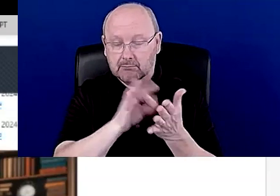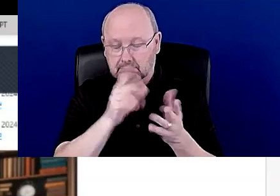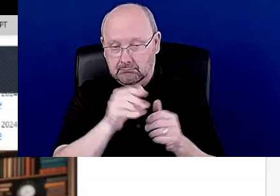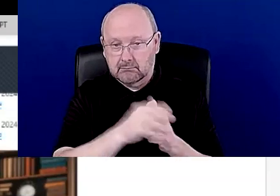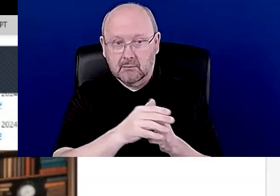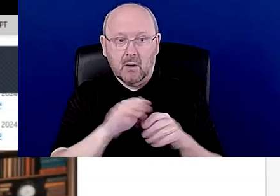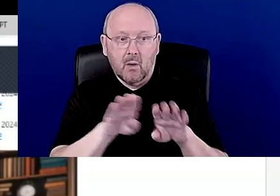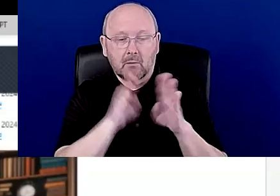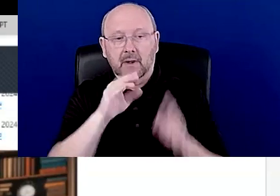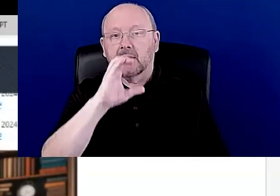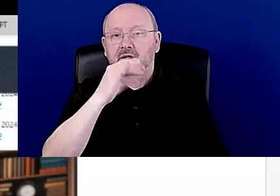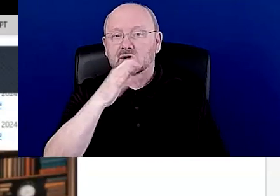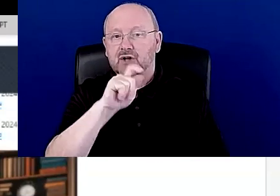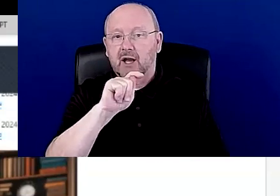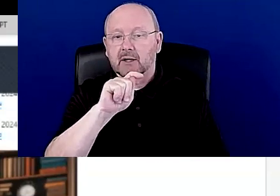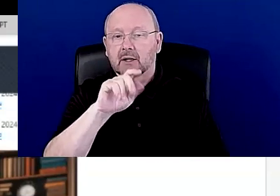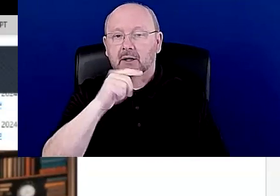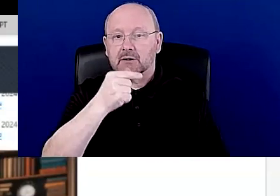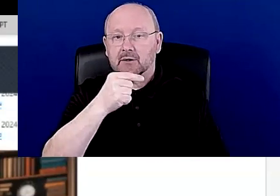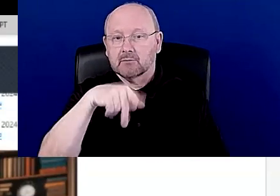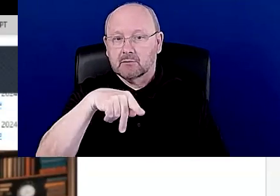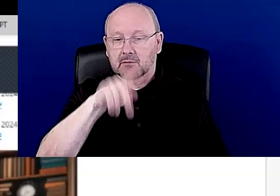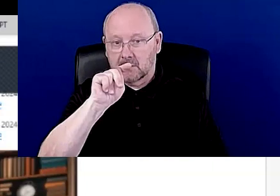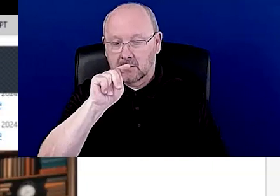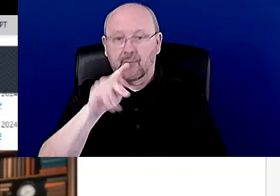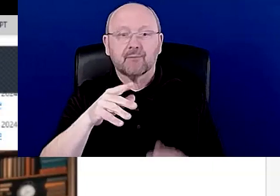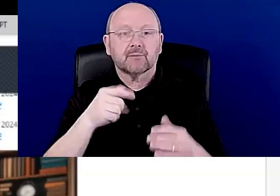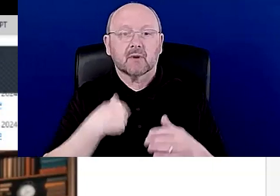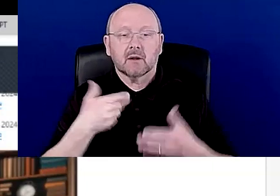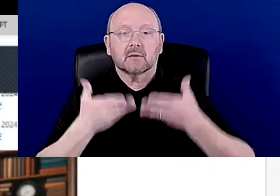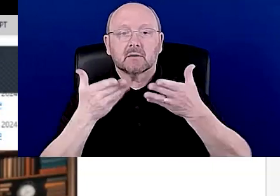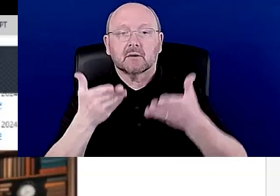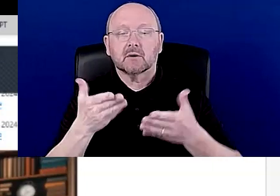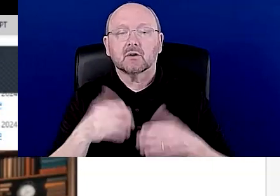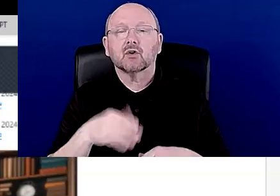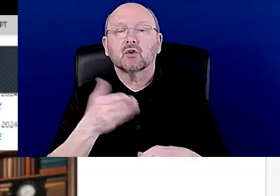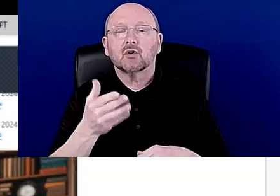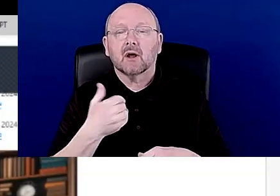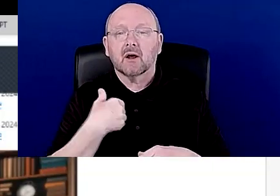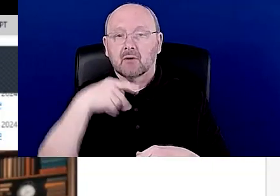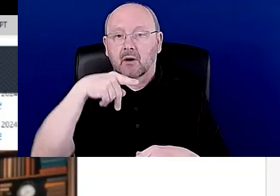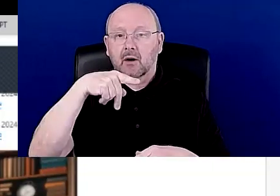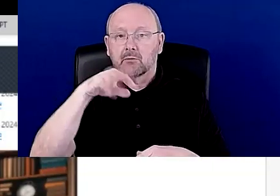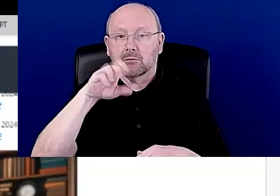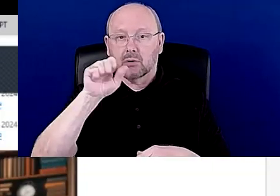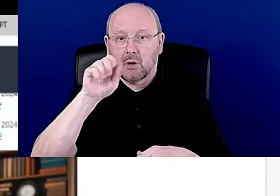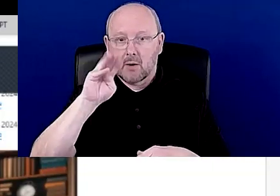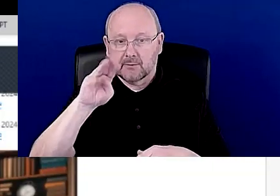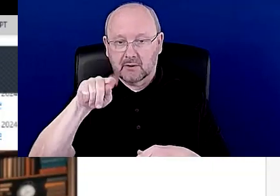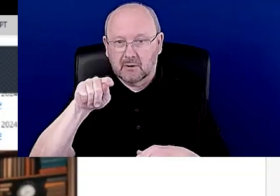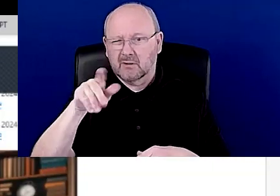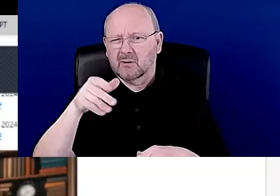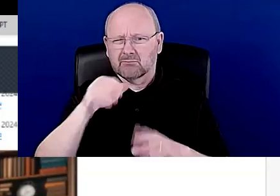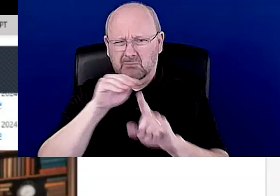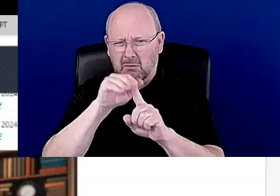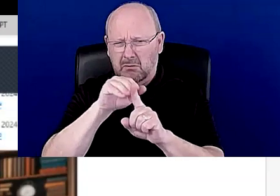ChatGPT. And what I would recommend doing is take a prompt that you have for one of your classes. Maybe you have something from Canvas or